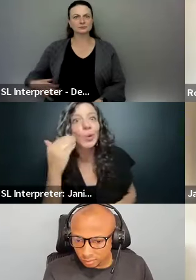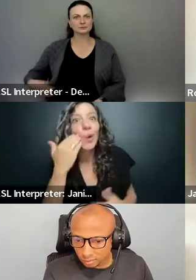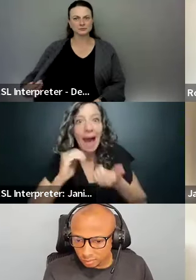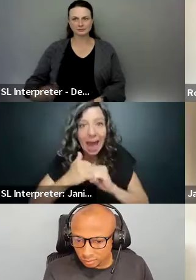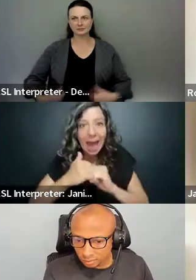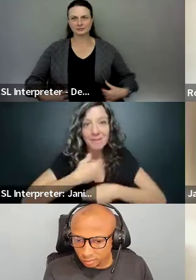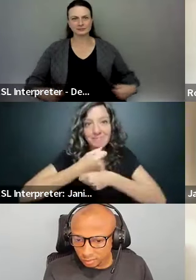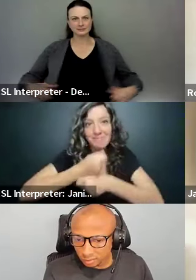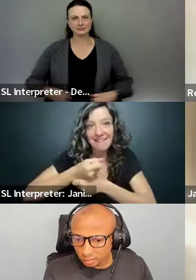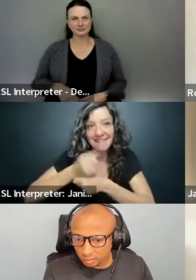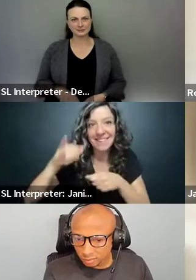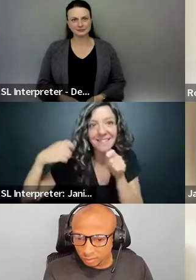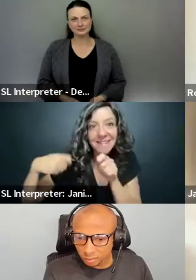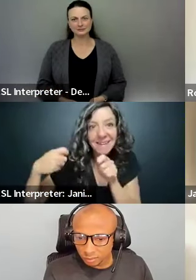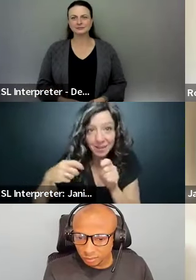it, right? So